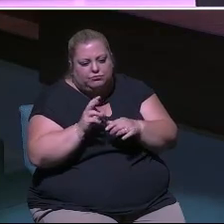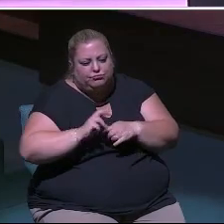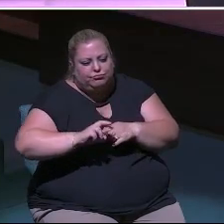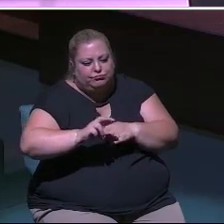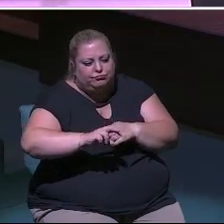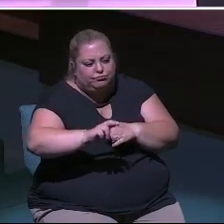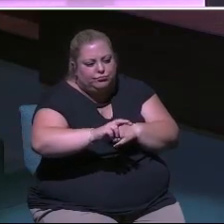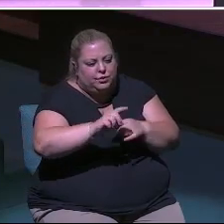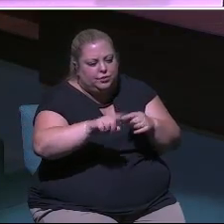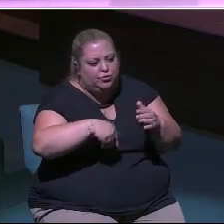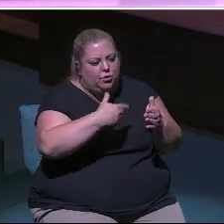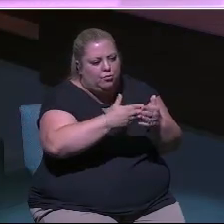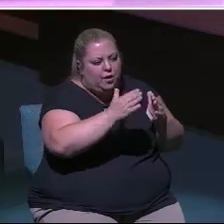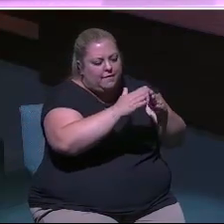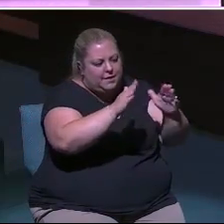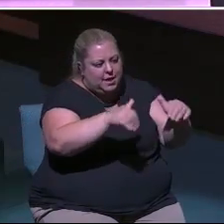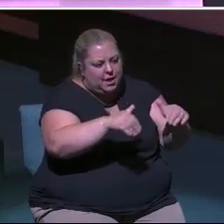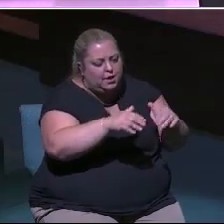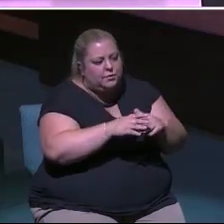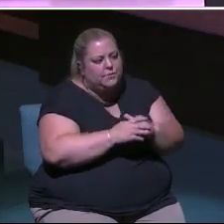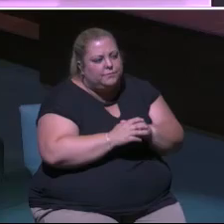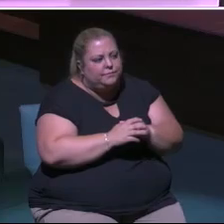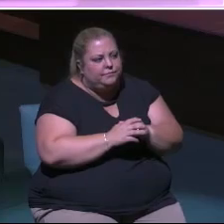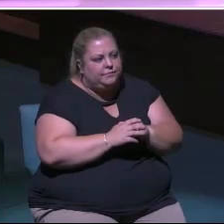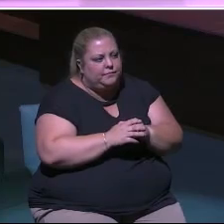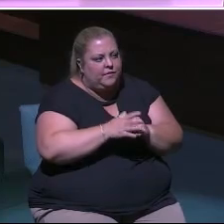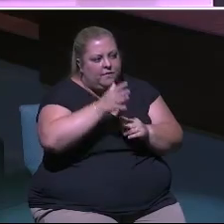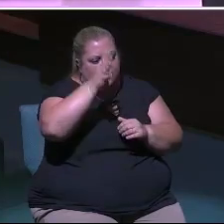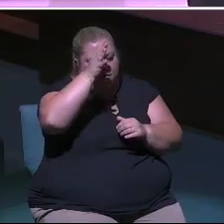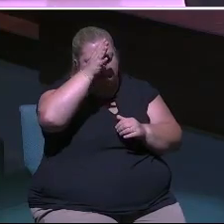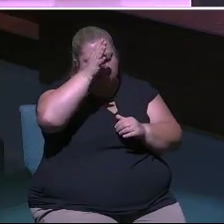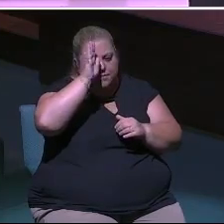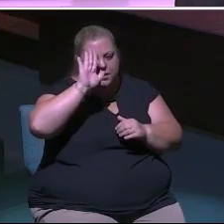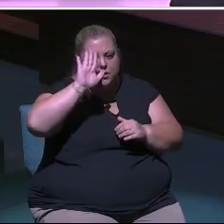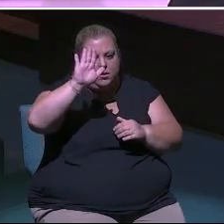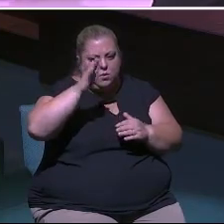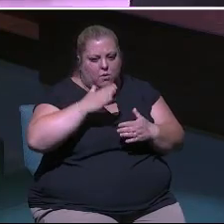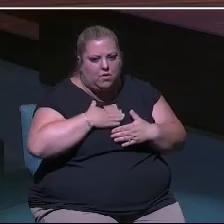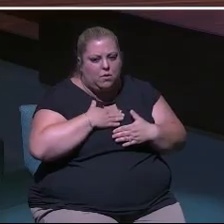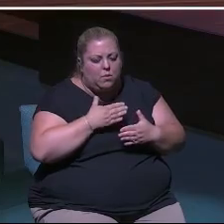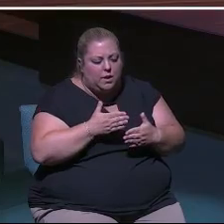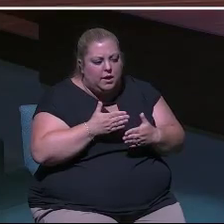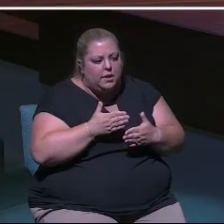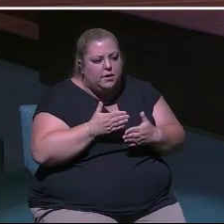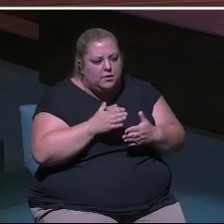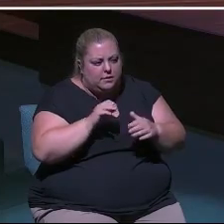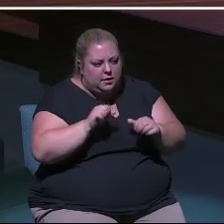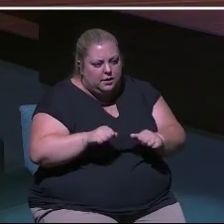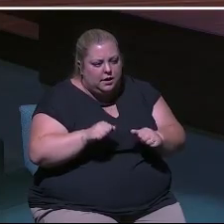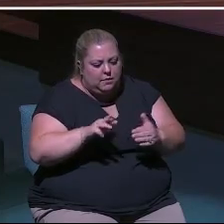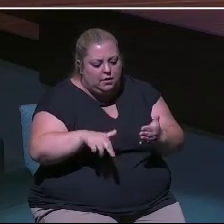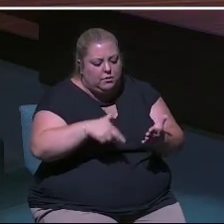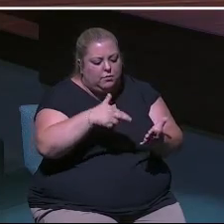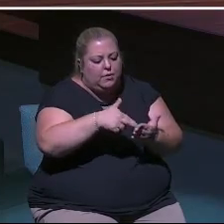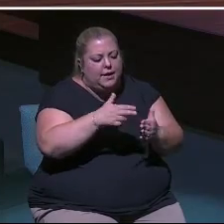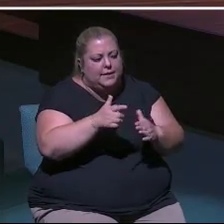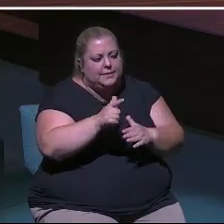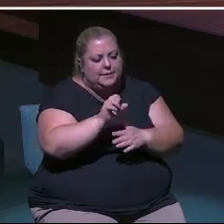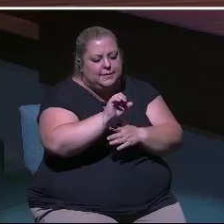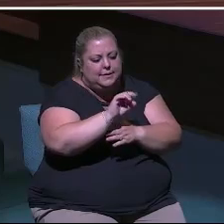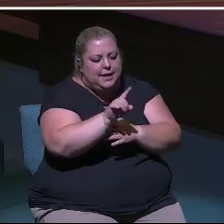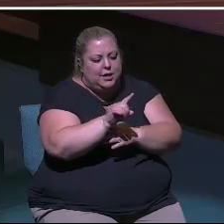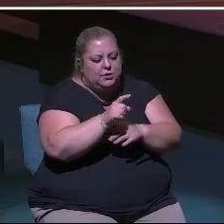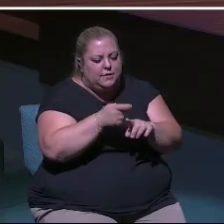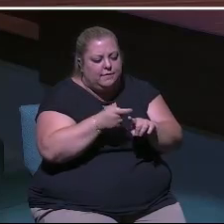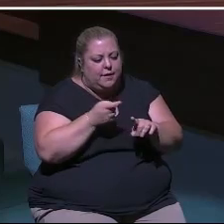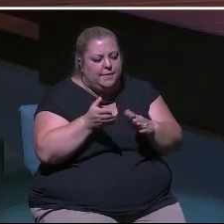house. Father, if it be thy will, can we raise Lazarus from the dead? That